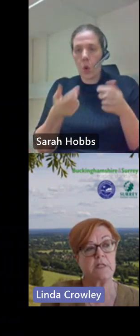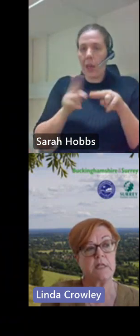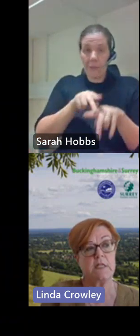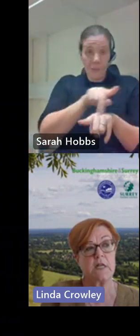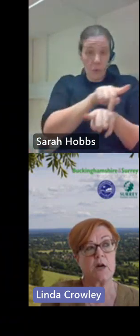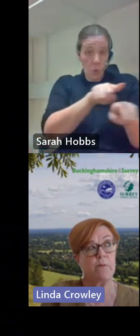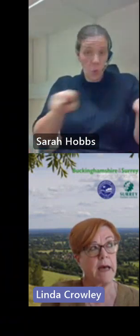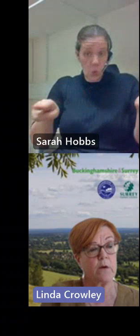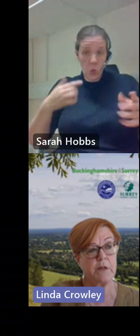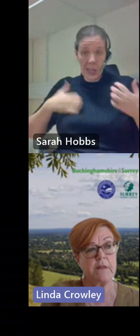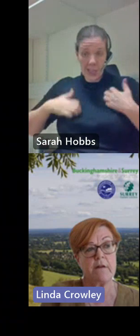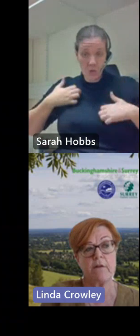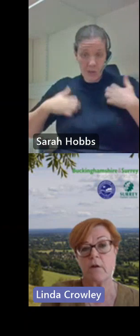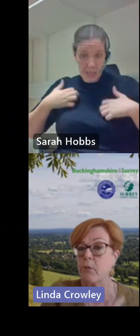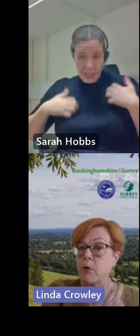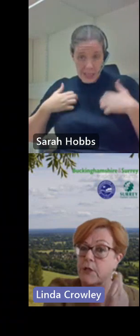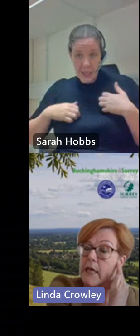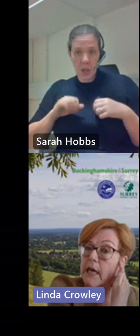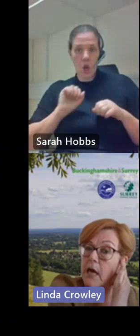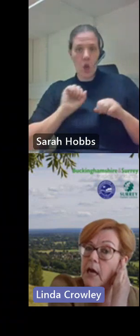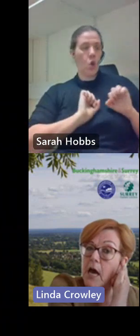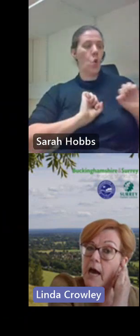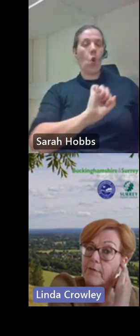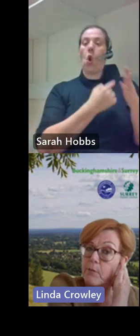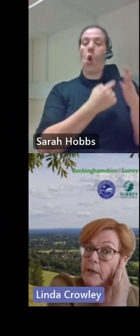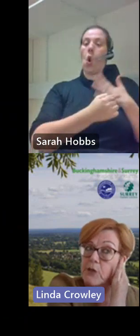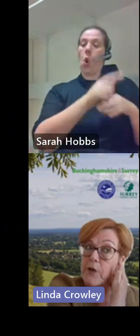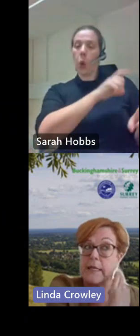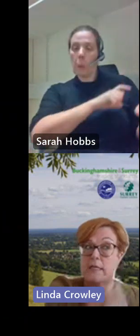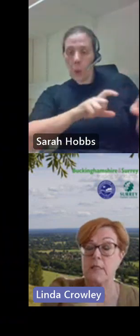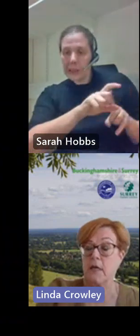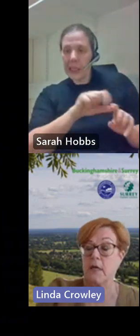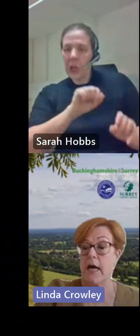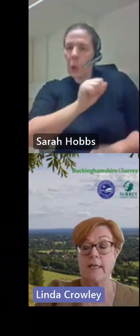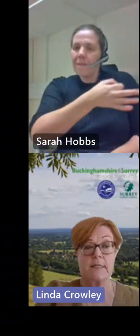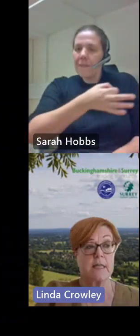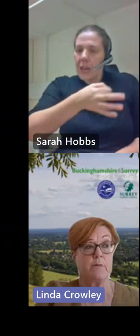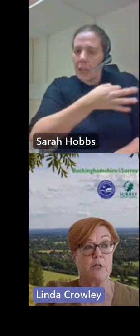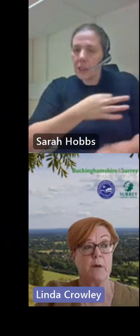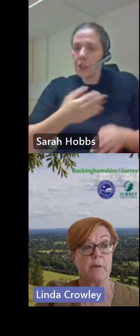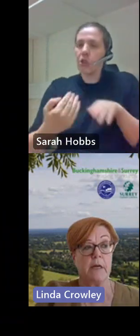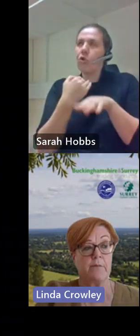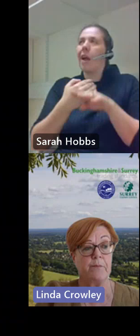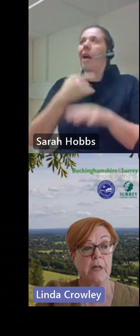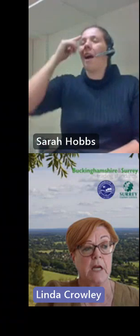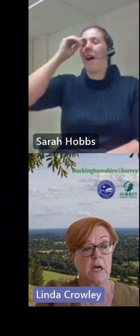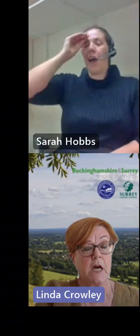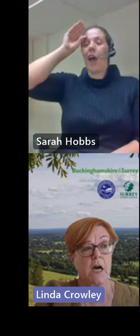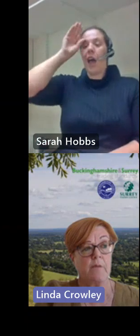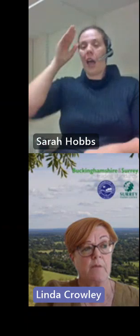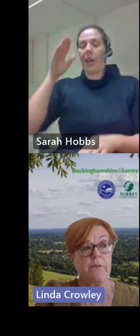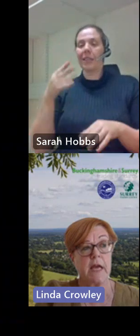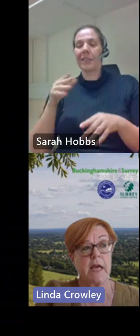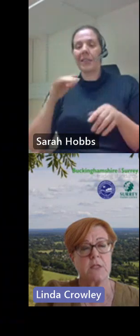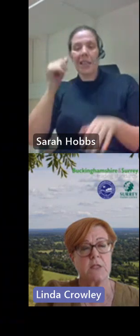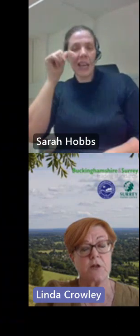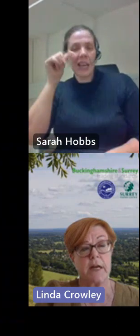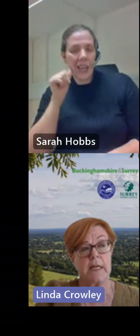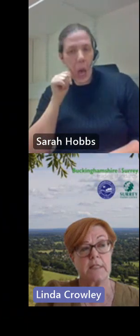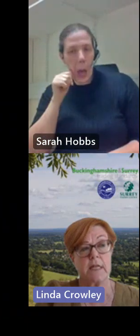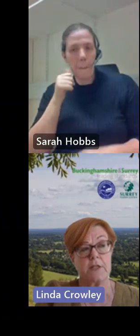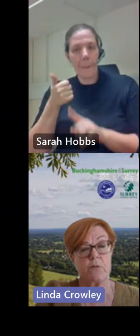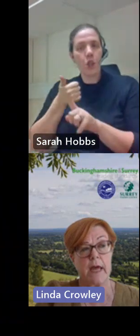anybody's interested to go back within their own community, having been trained as a scam champion. The